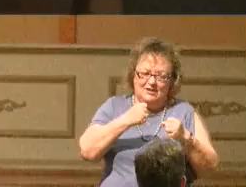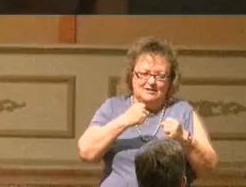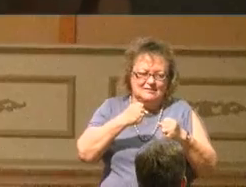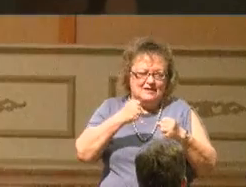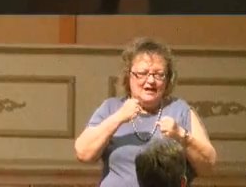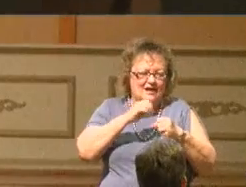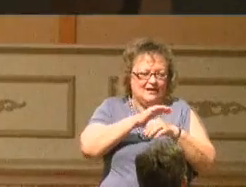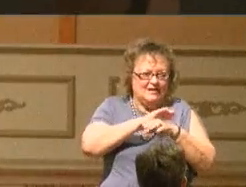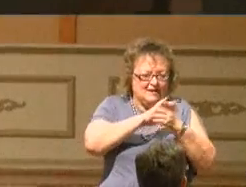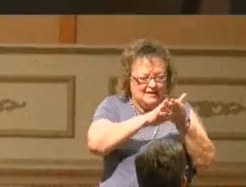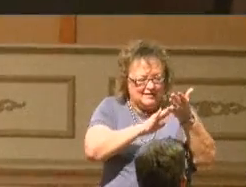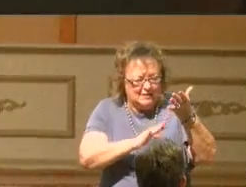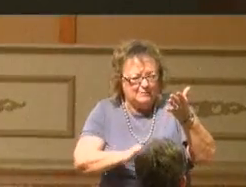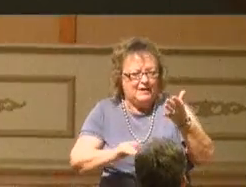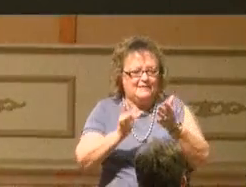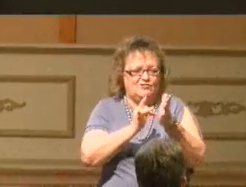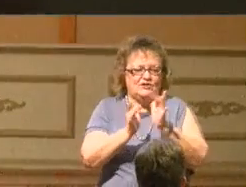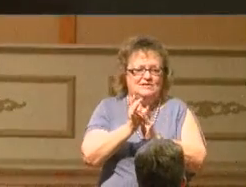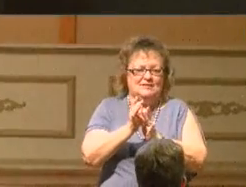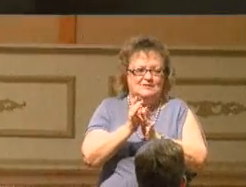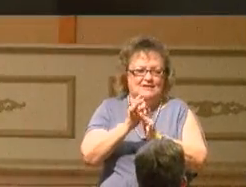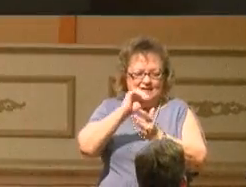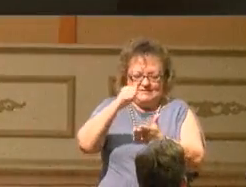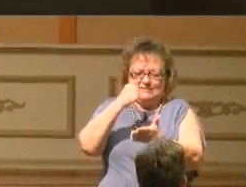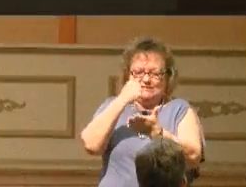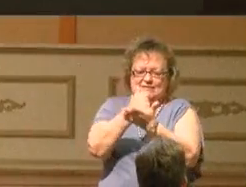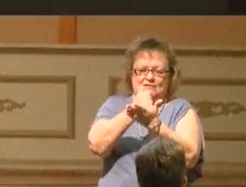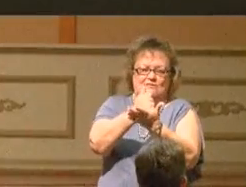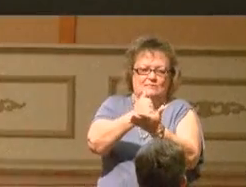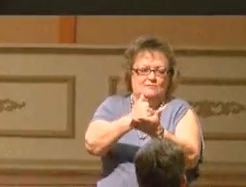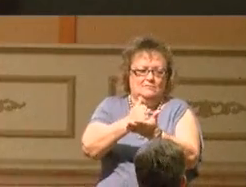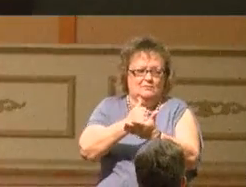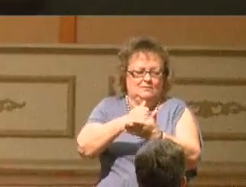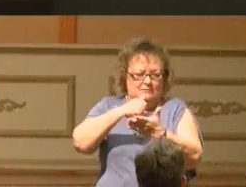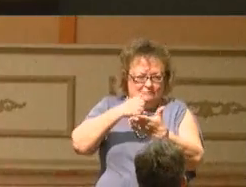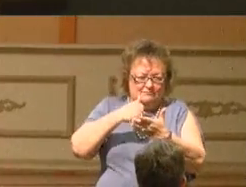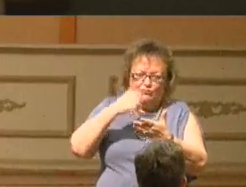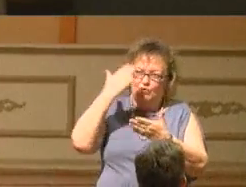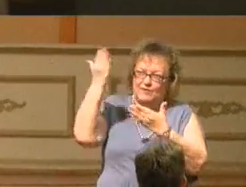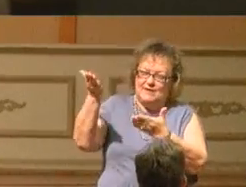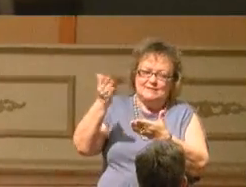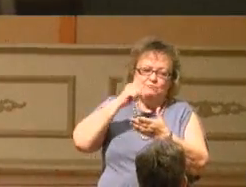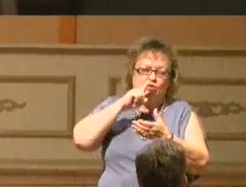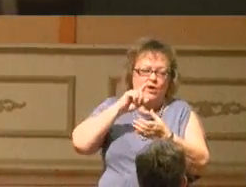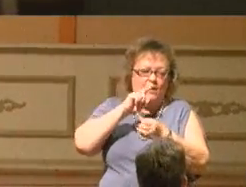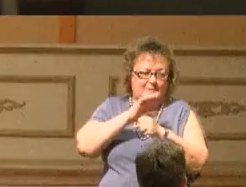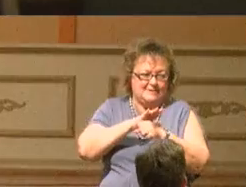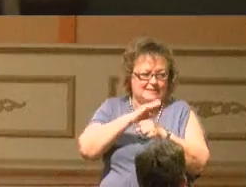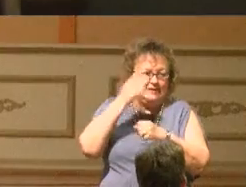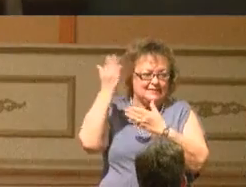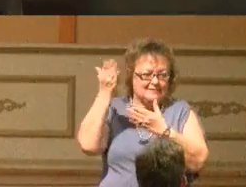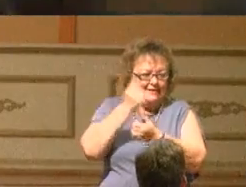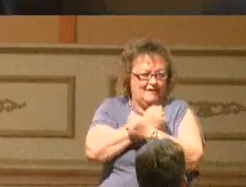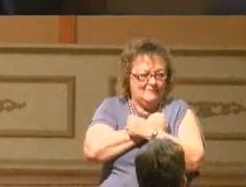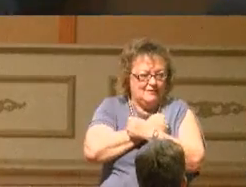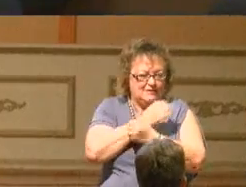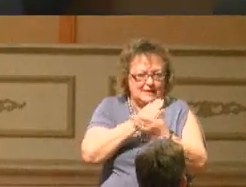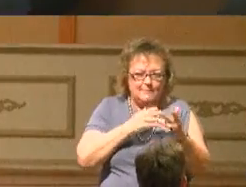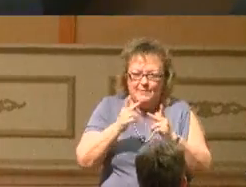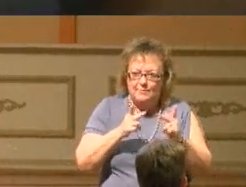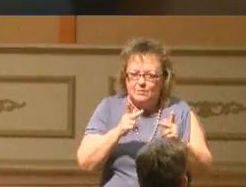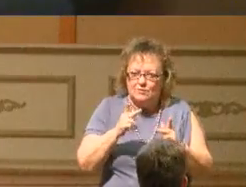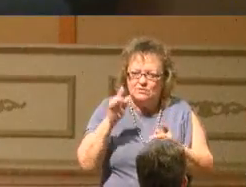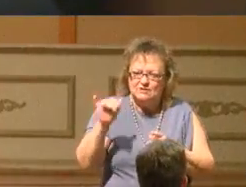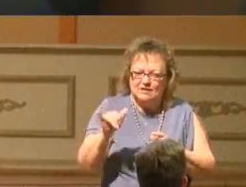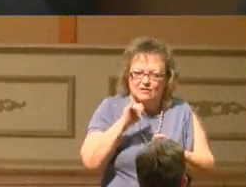of Jesus, sealed by his promise and his love. And yet, some people still have not